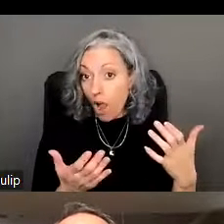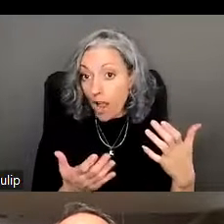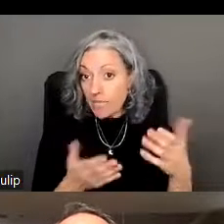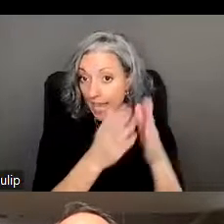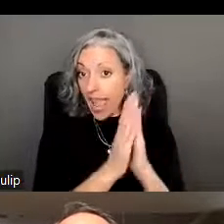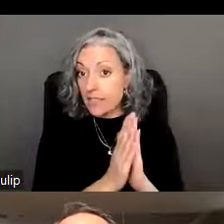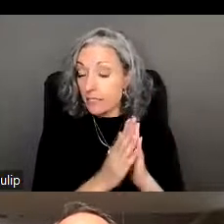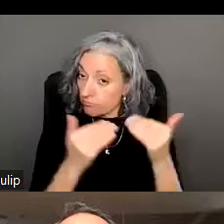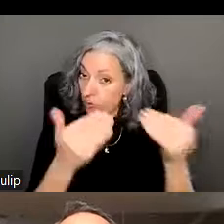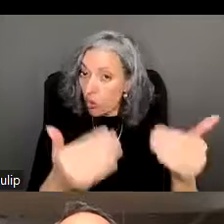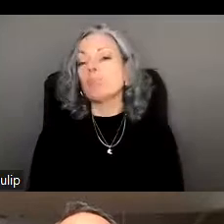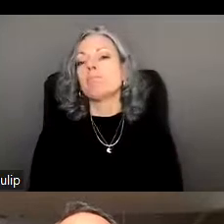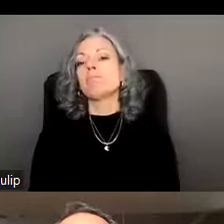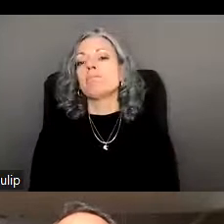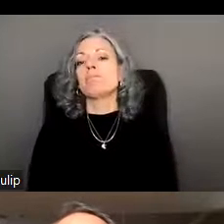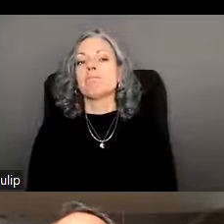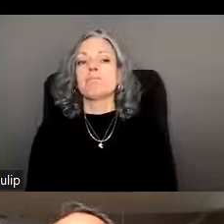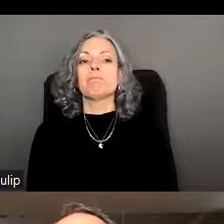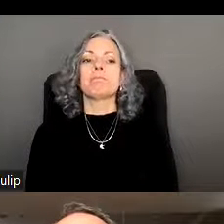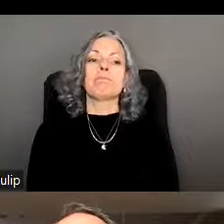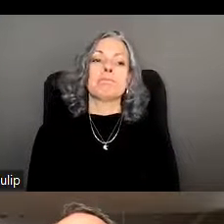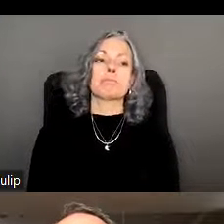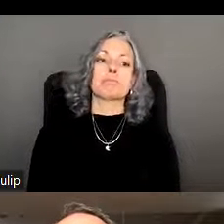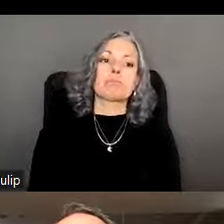raise your concerns or questions?